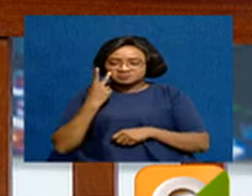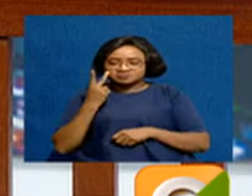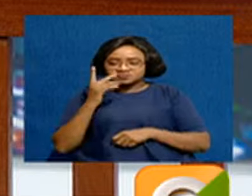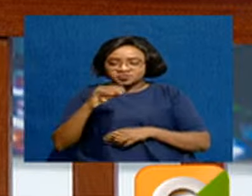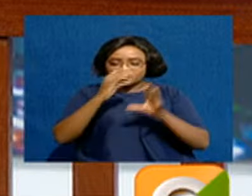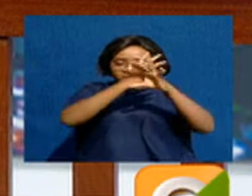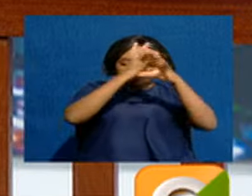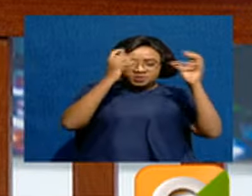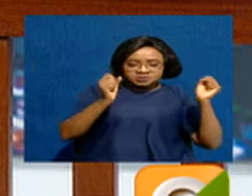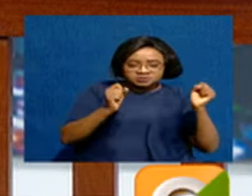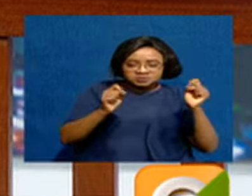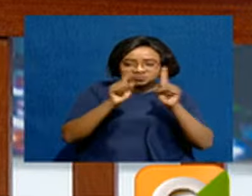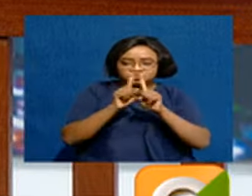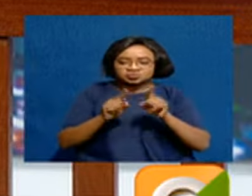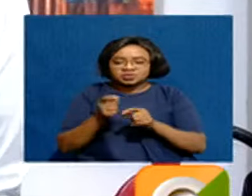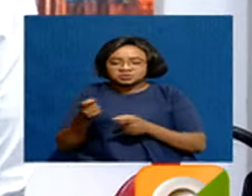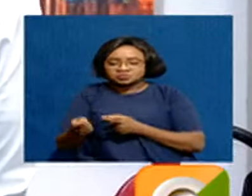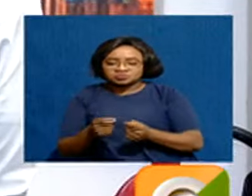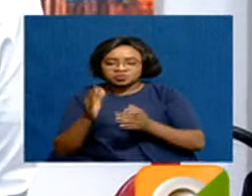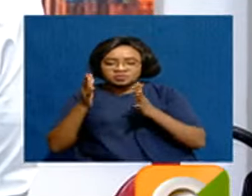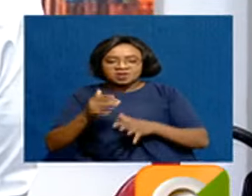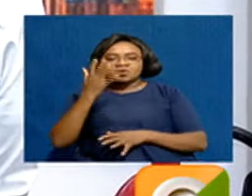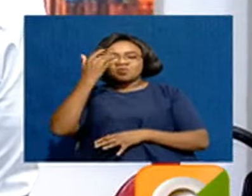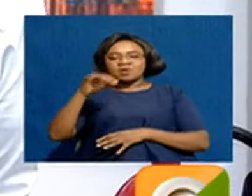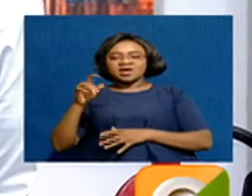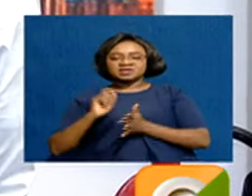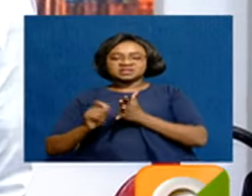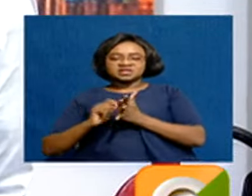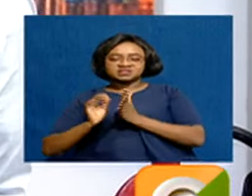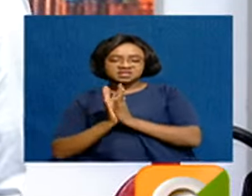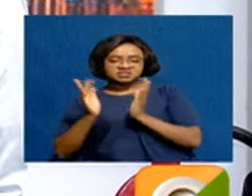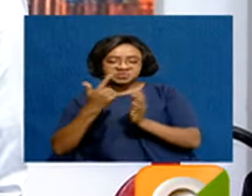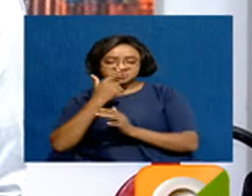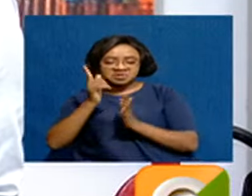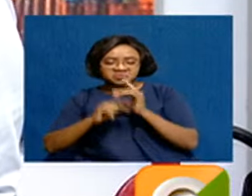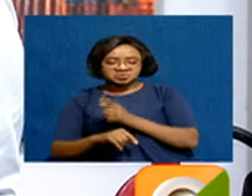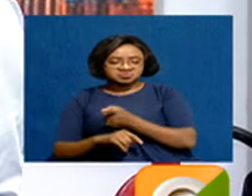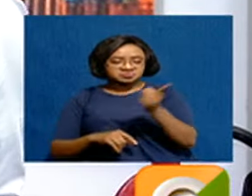the smallest person. Why is Cleophas Malala telling some CSs